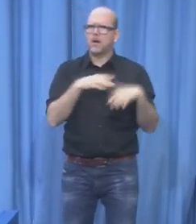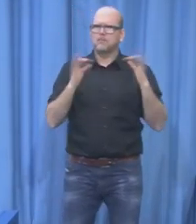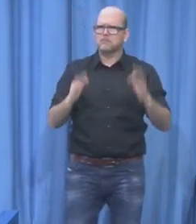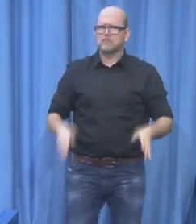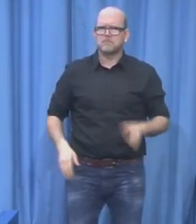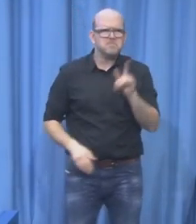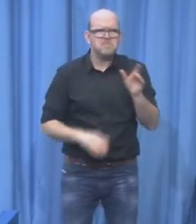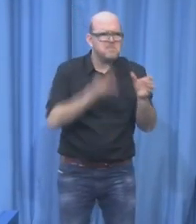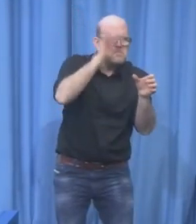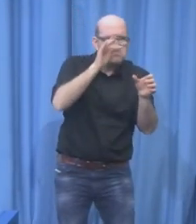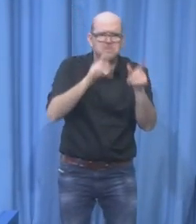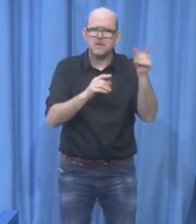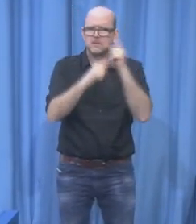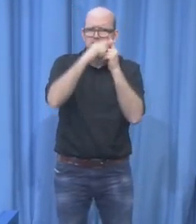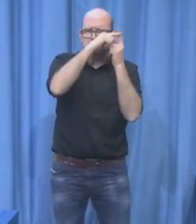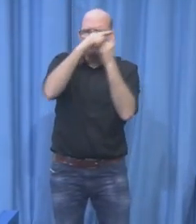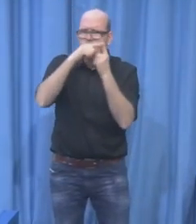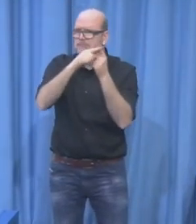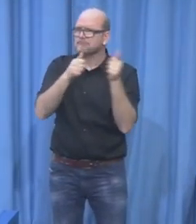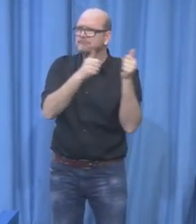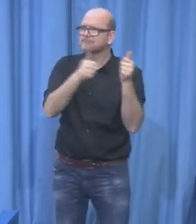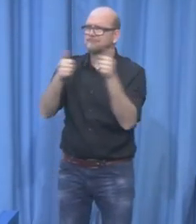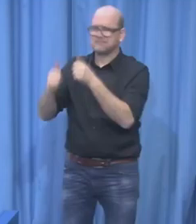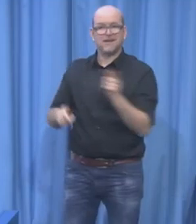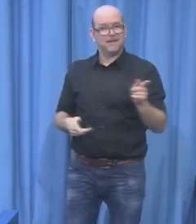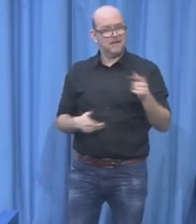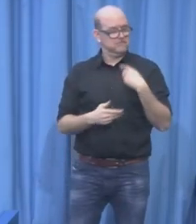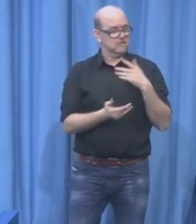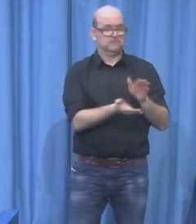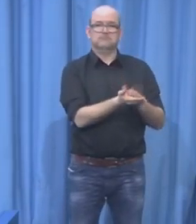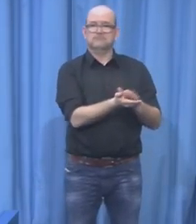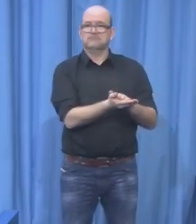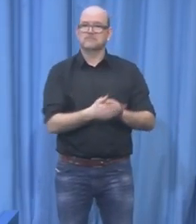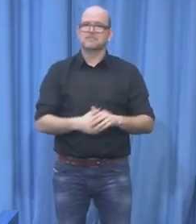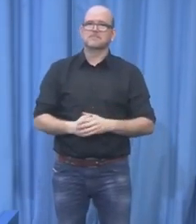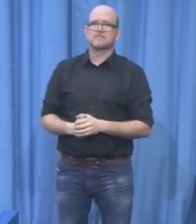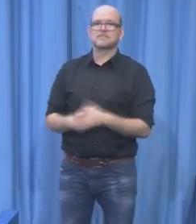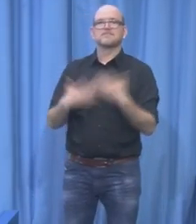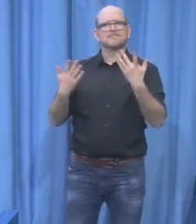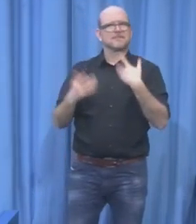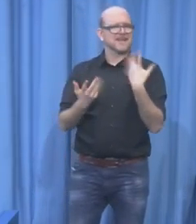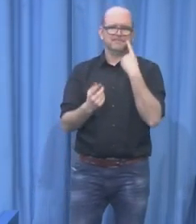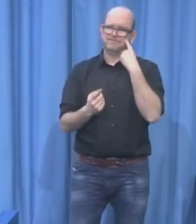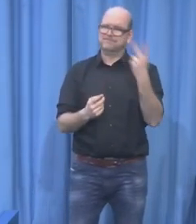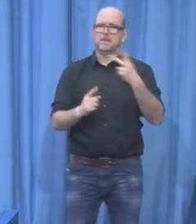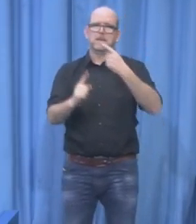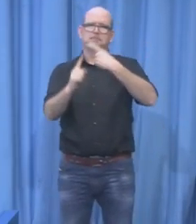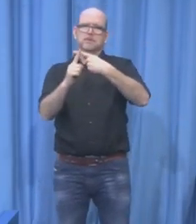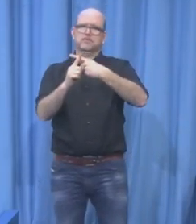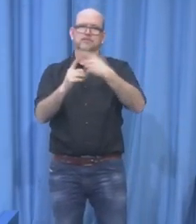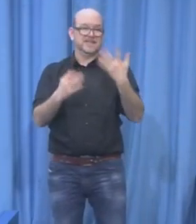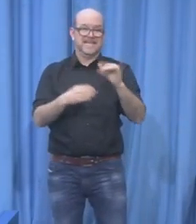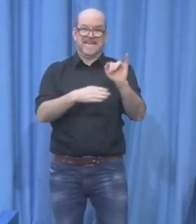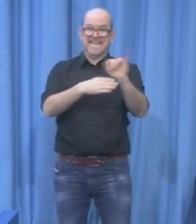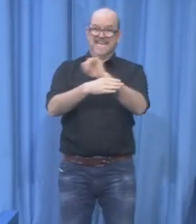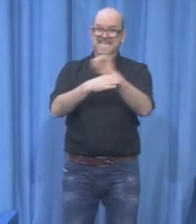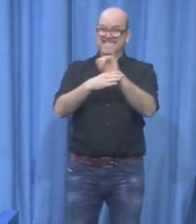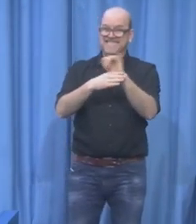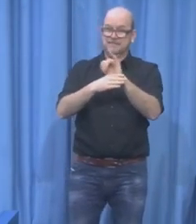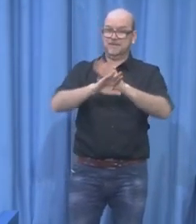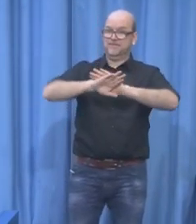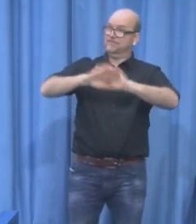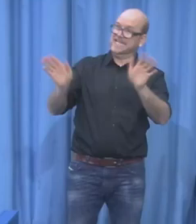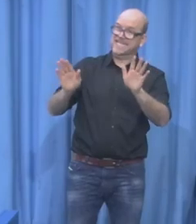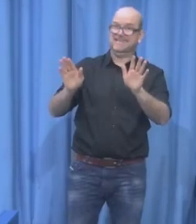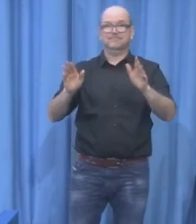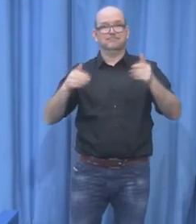CV done. We have what we call a business advisory council, and this is where we have upwards of 20 local